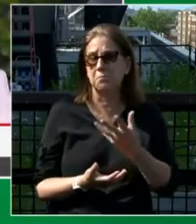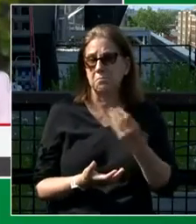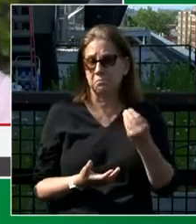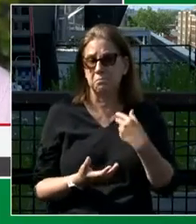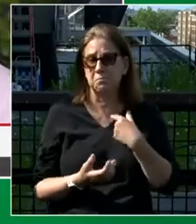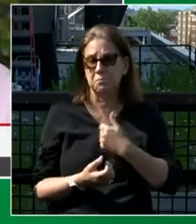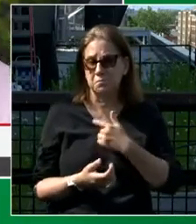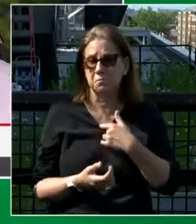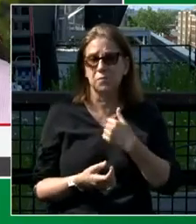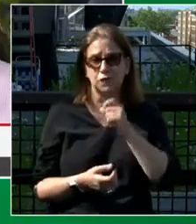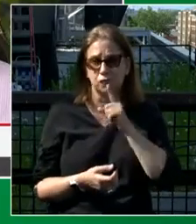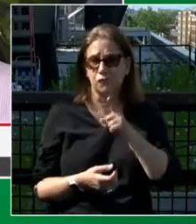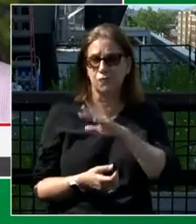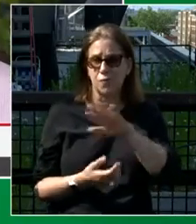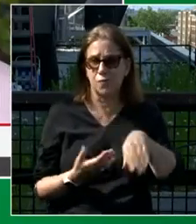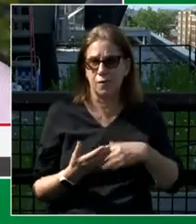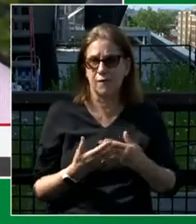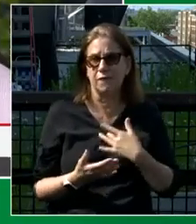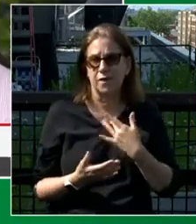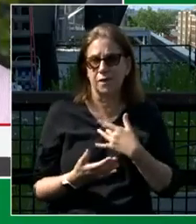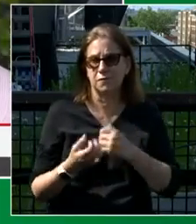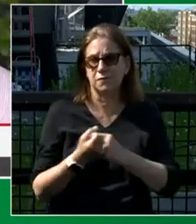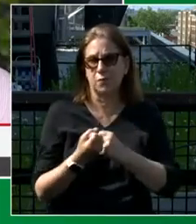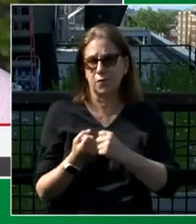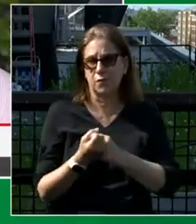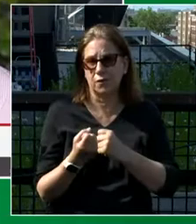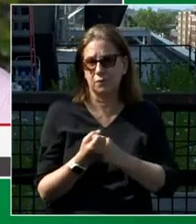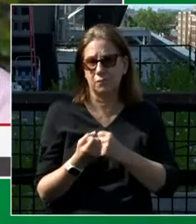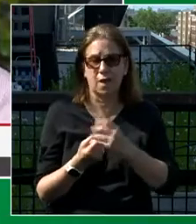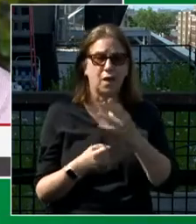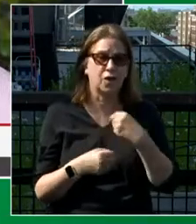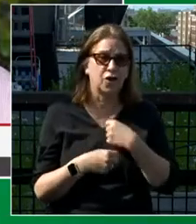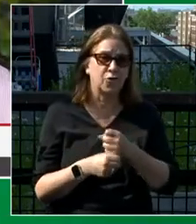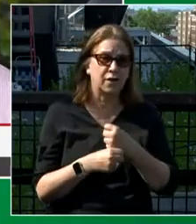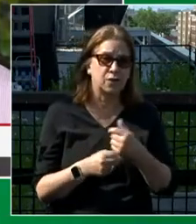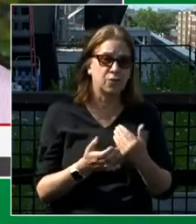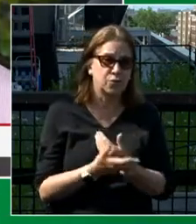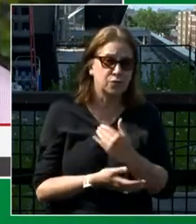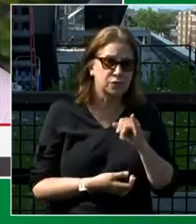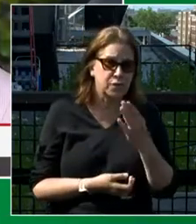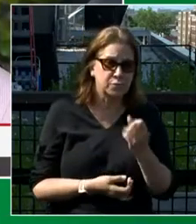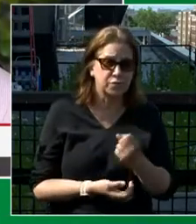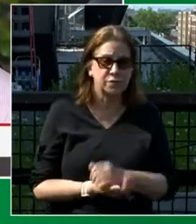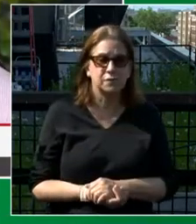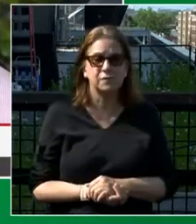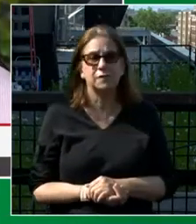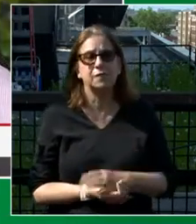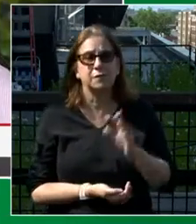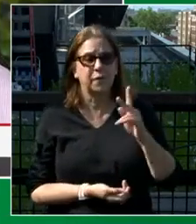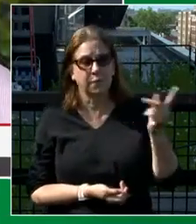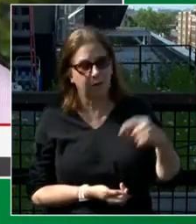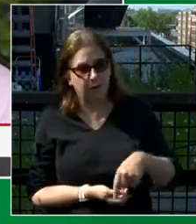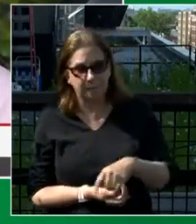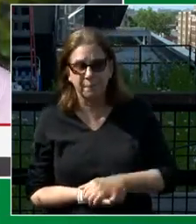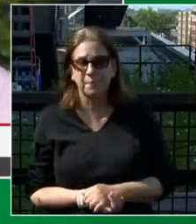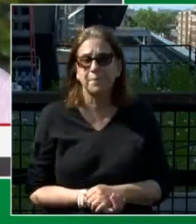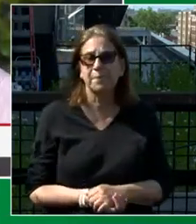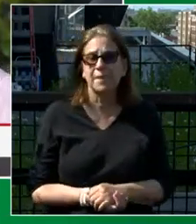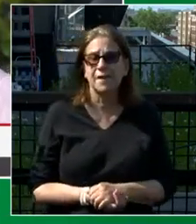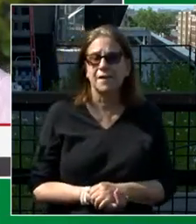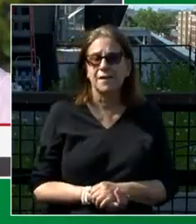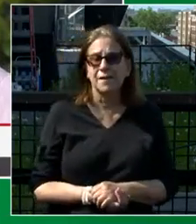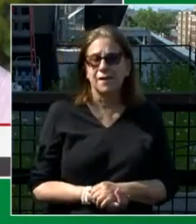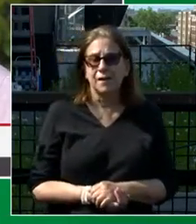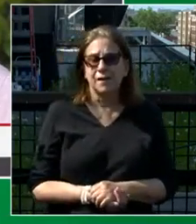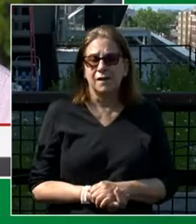district, creating new jobs, bringing people back to work. So coming back to work, we will come back in with 4